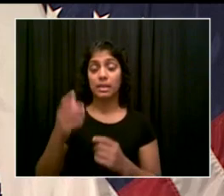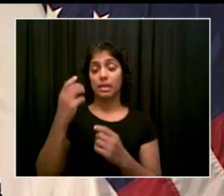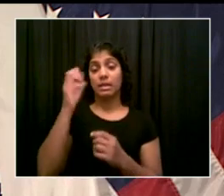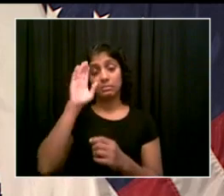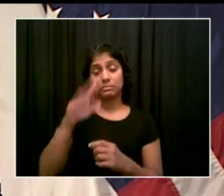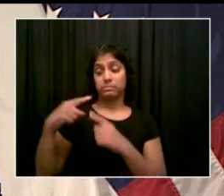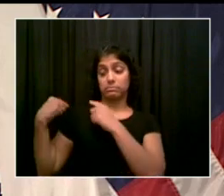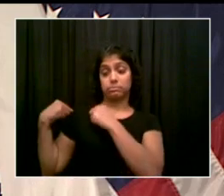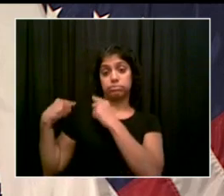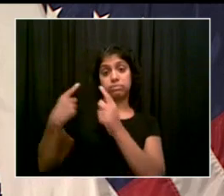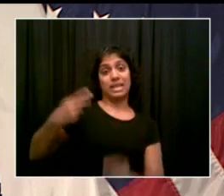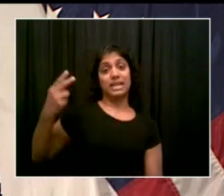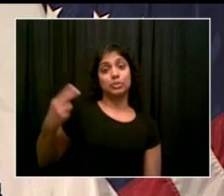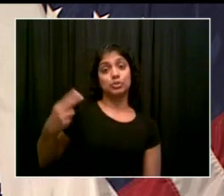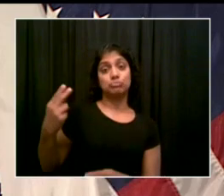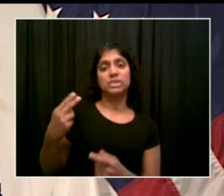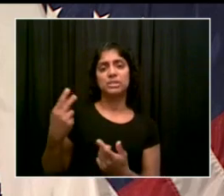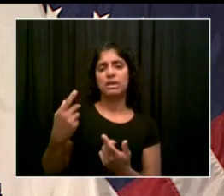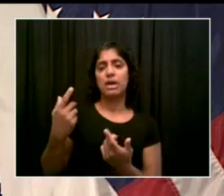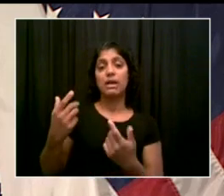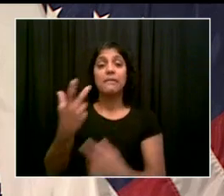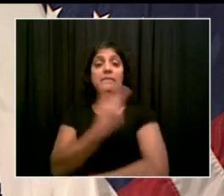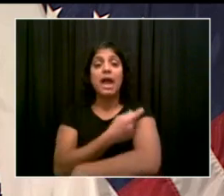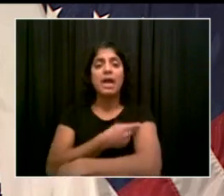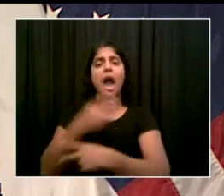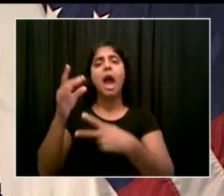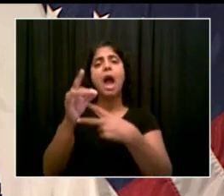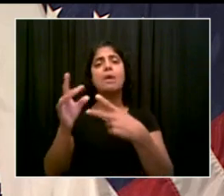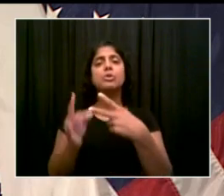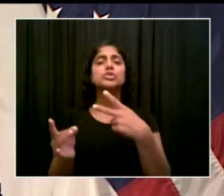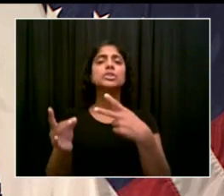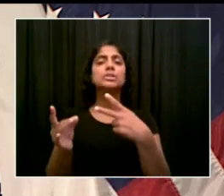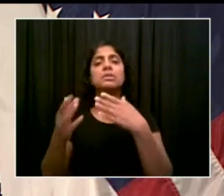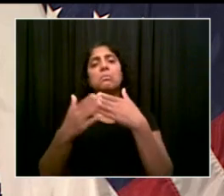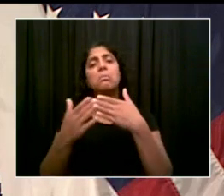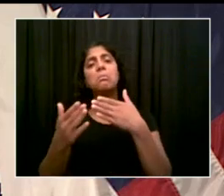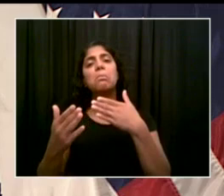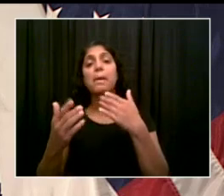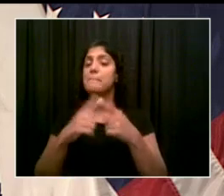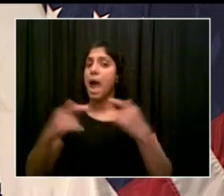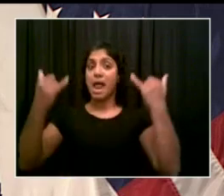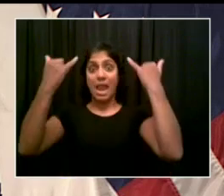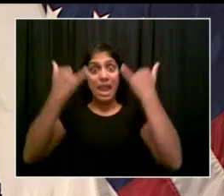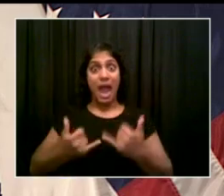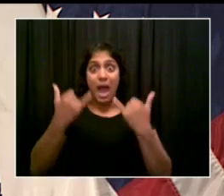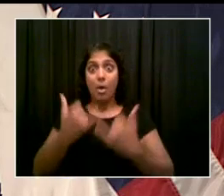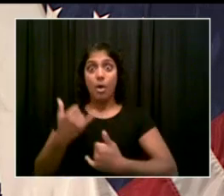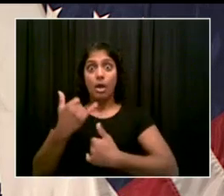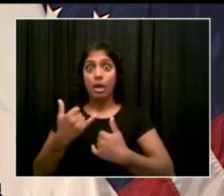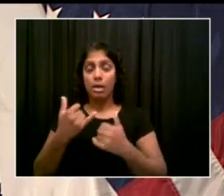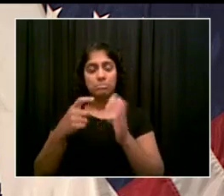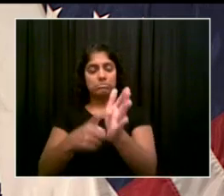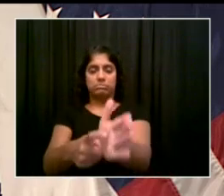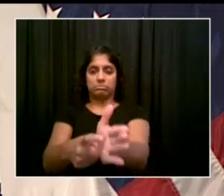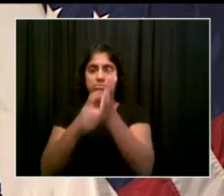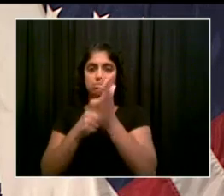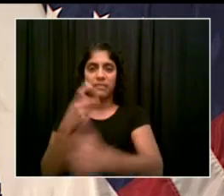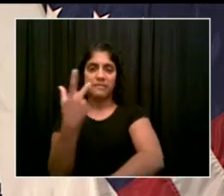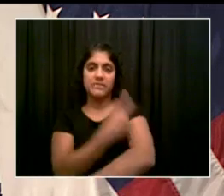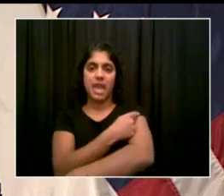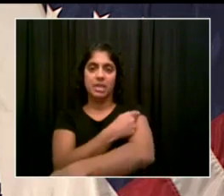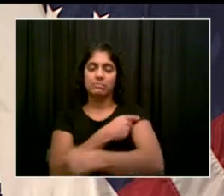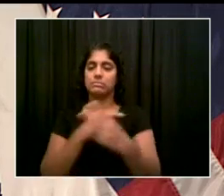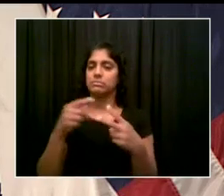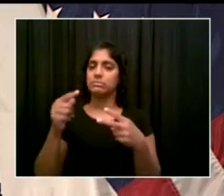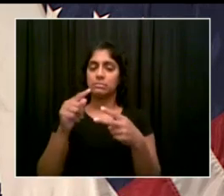easier one is to get vaccinated. Get vaccinated once, you're done. Otherwise, you'll be doing weekly testing. I think some people may